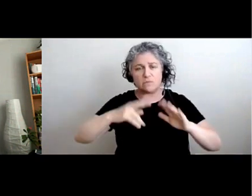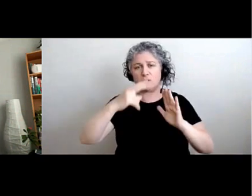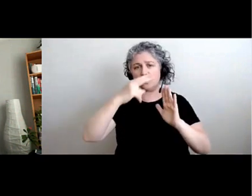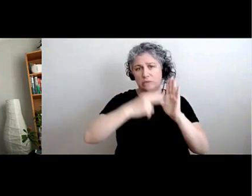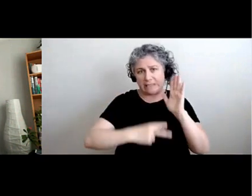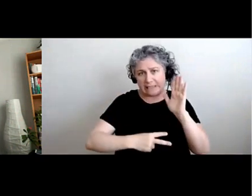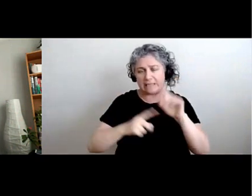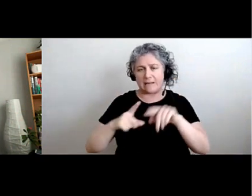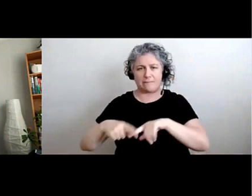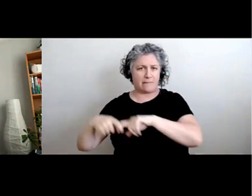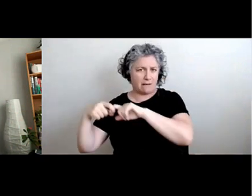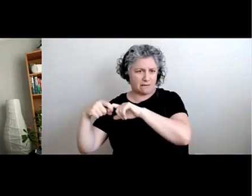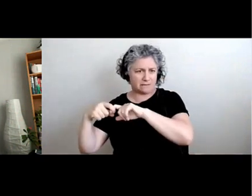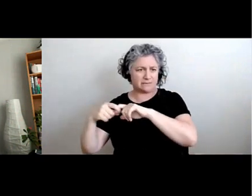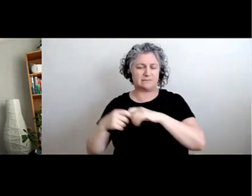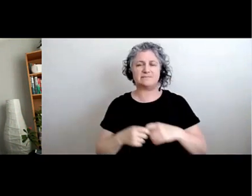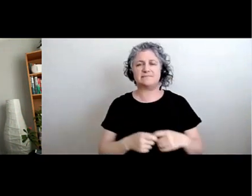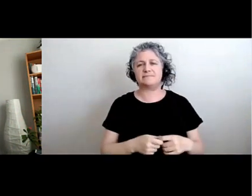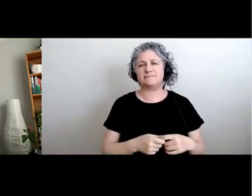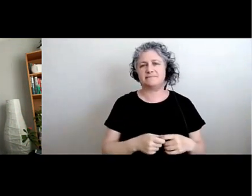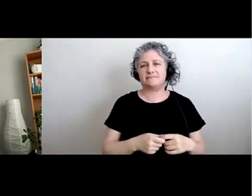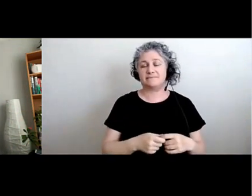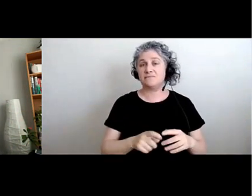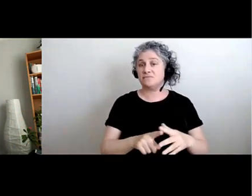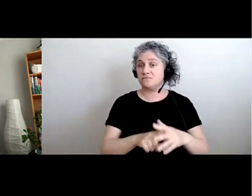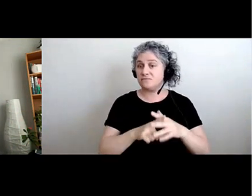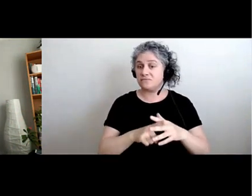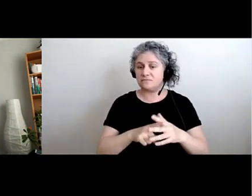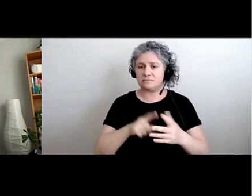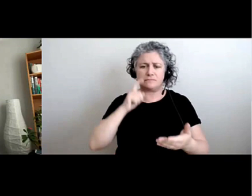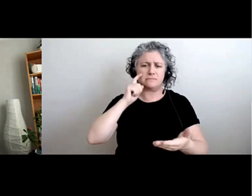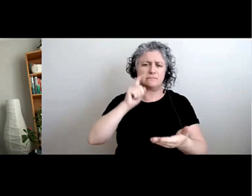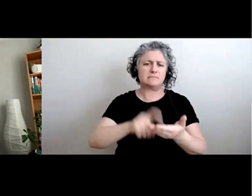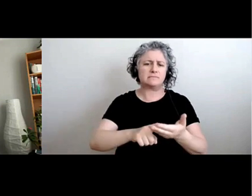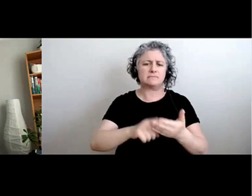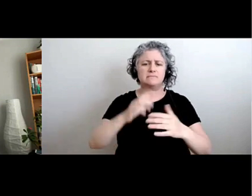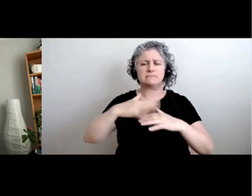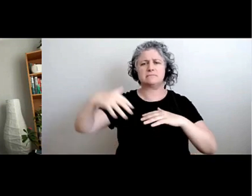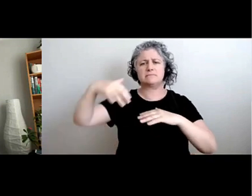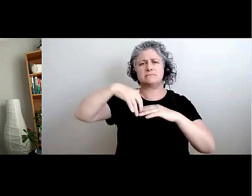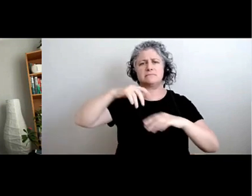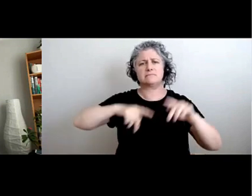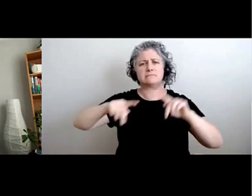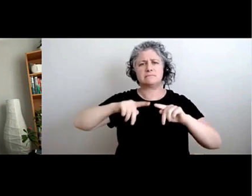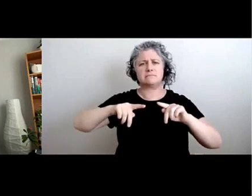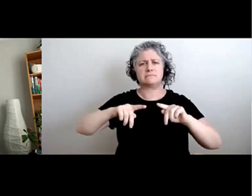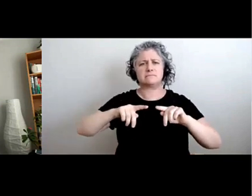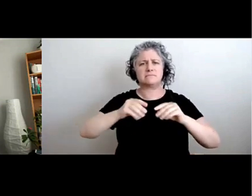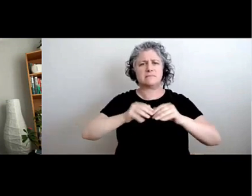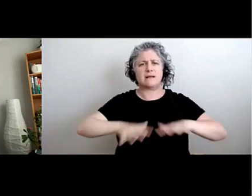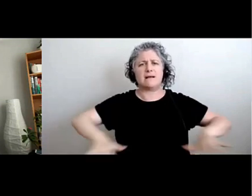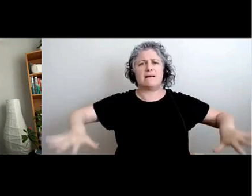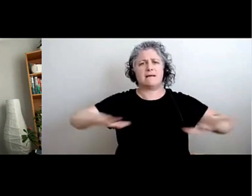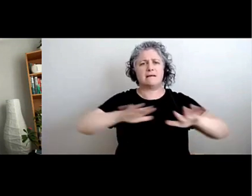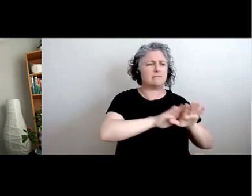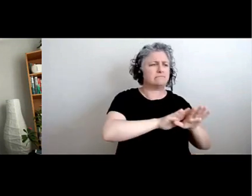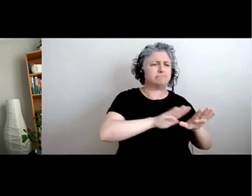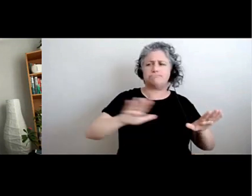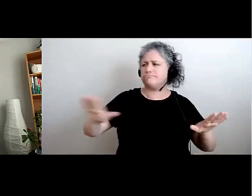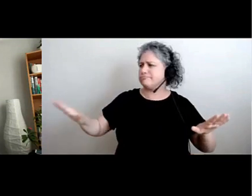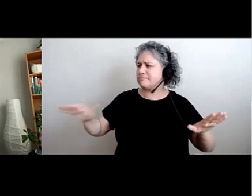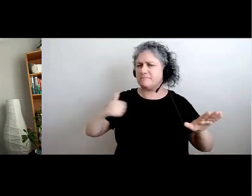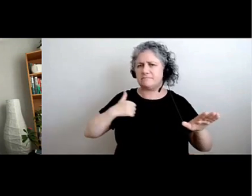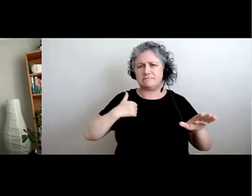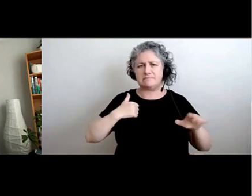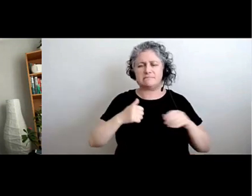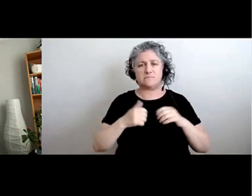second. We would like to begin by acknowledging the indigenous peoples of all the lands that we are on today. While we meet today